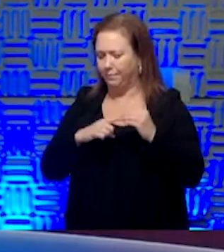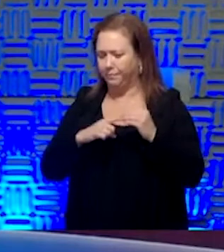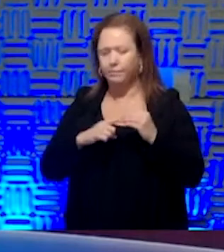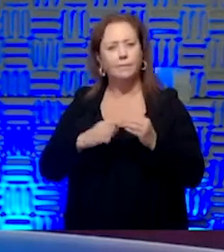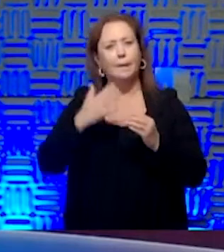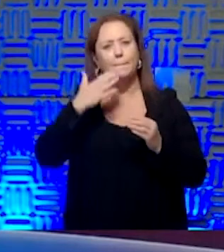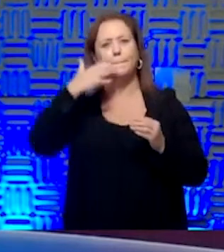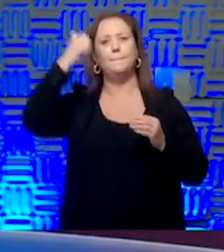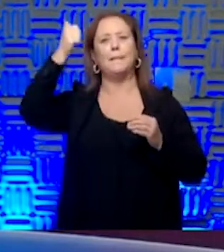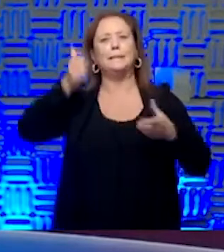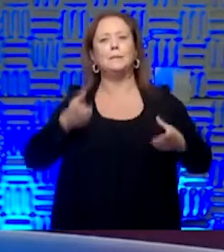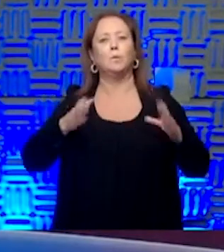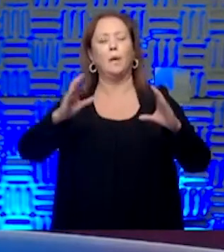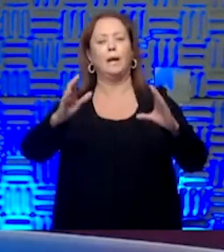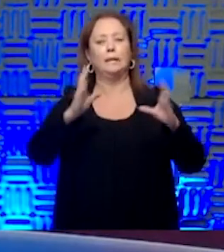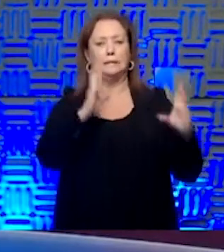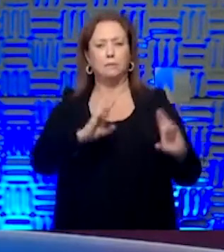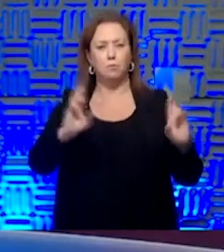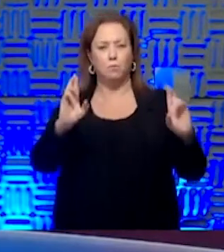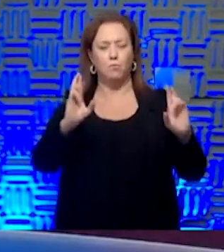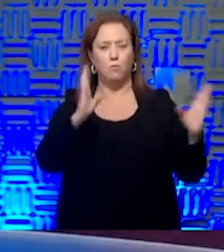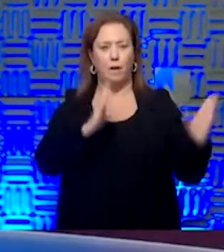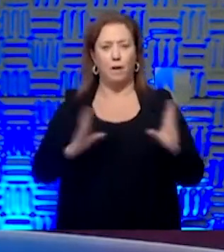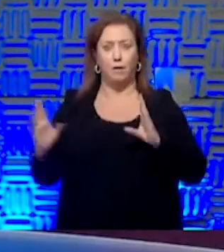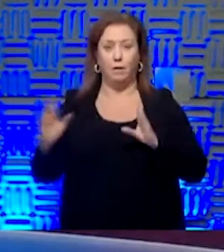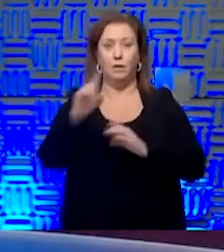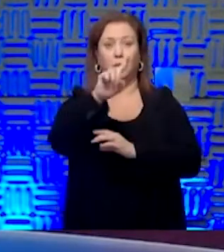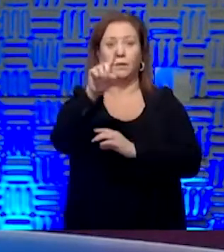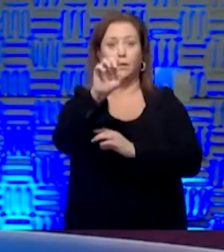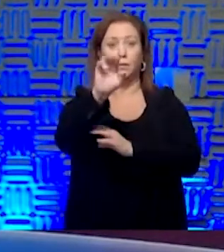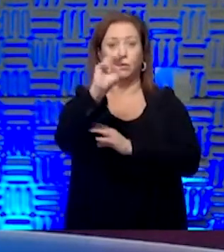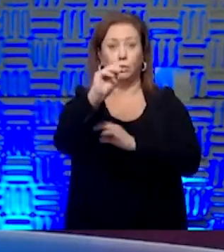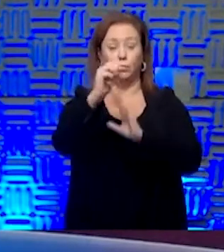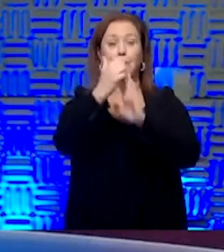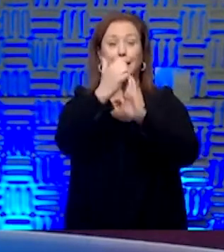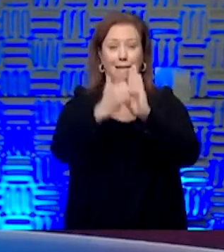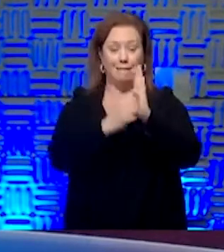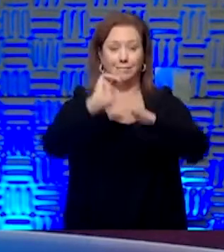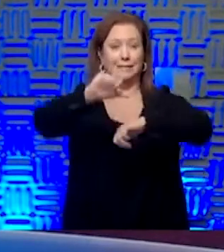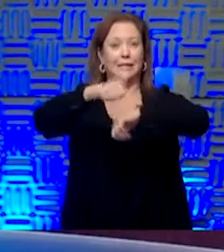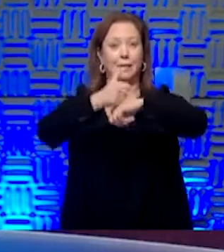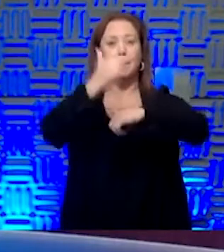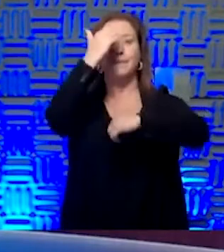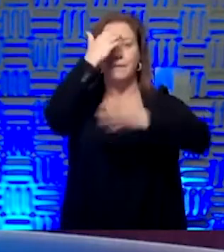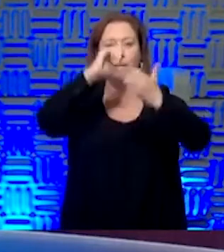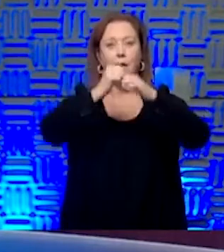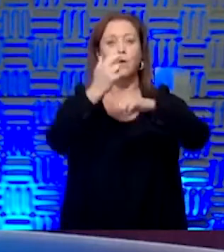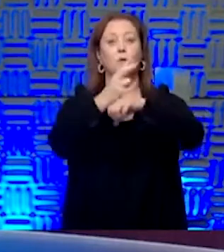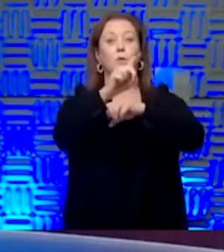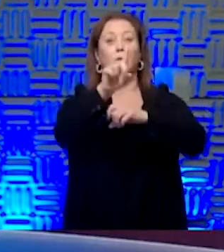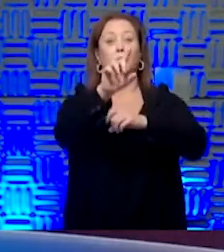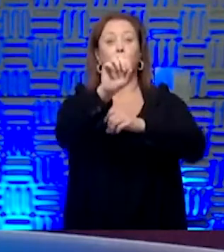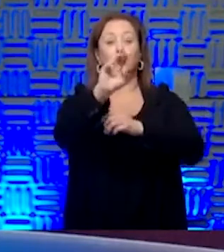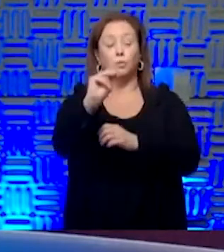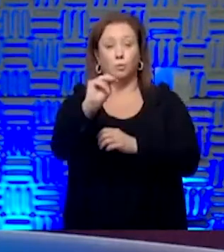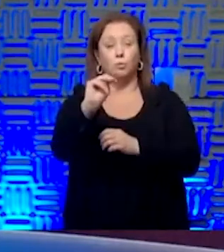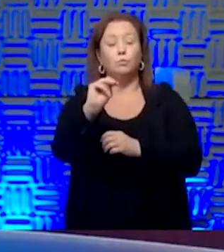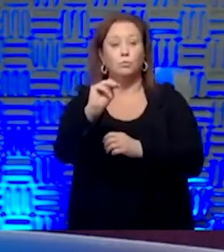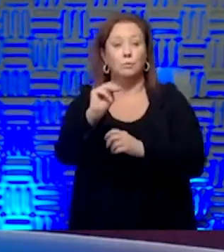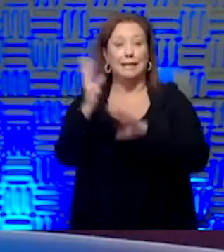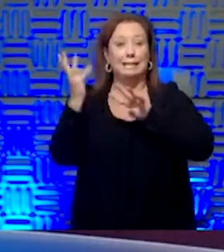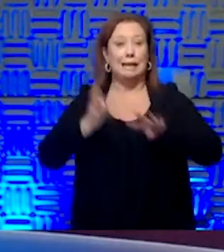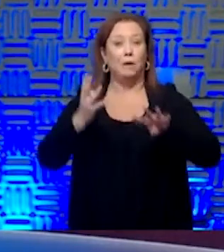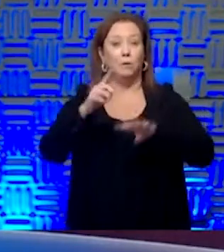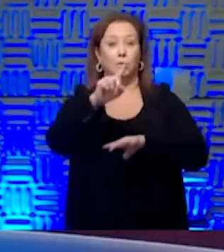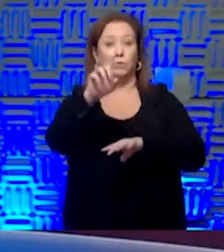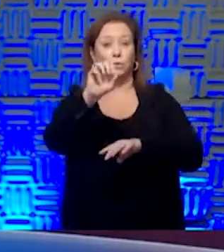what are the best ways to prepare. Now, so having a Zoom account and knowing how to use it, having those things downloaded. So